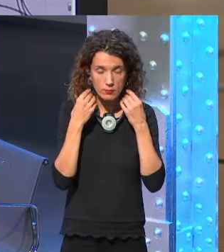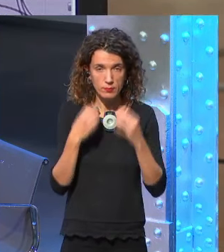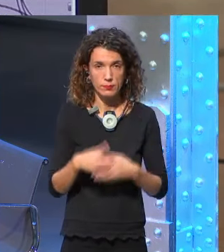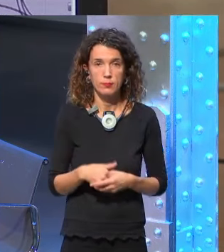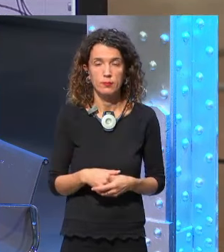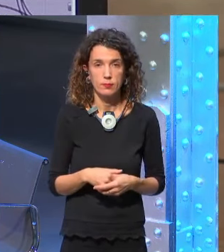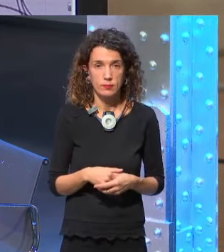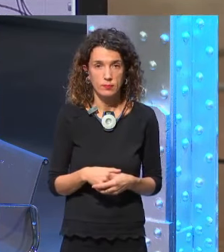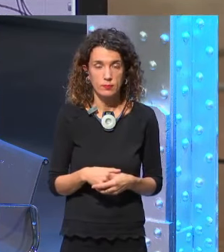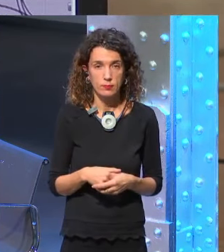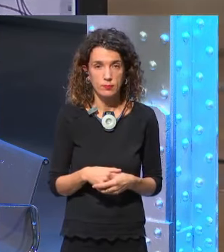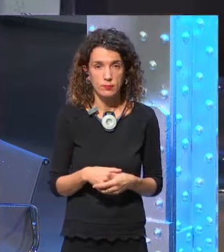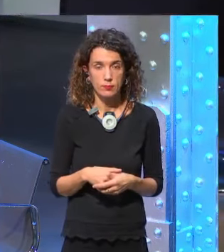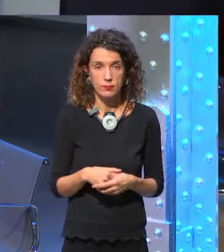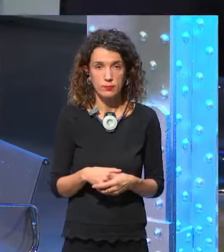Scan